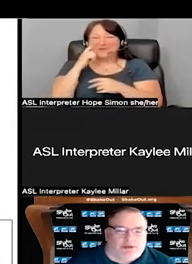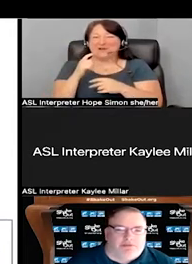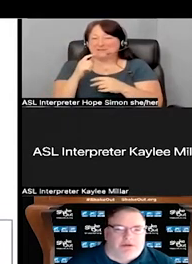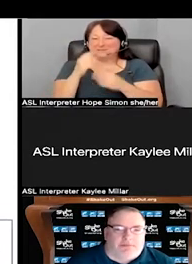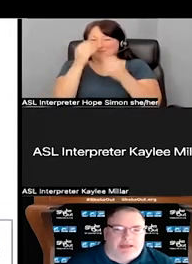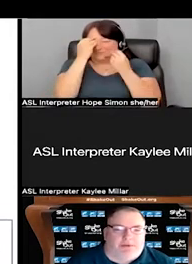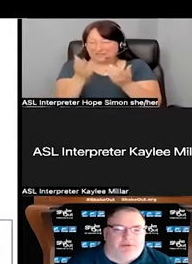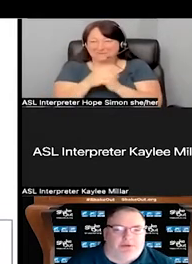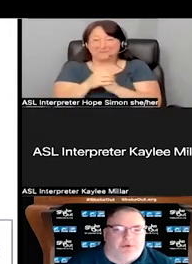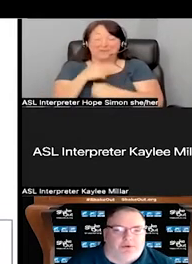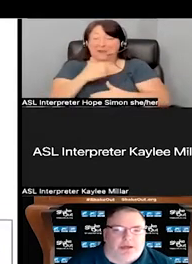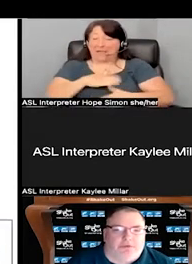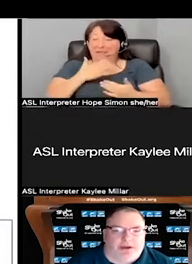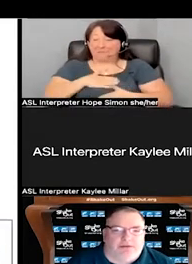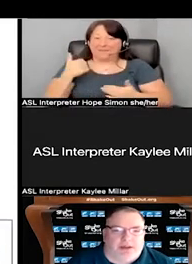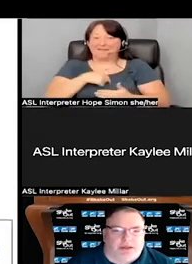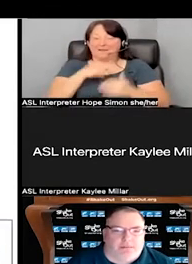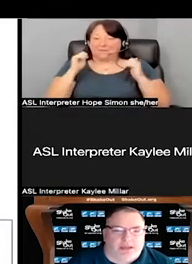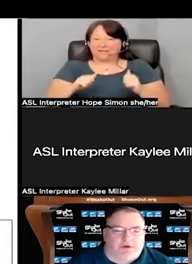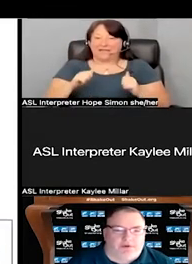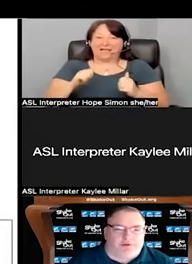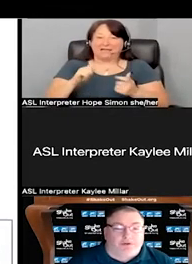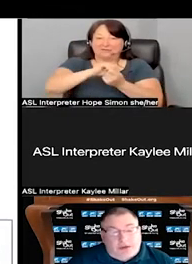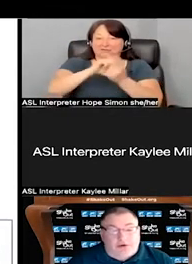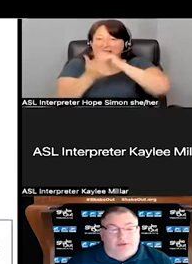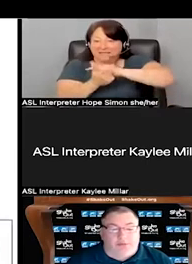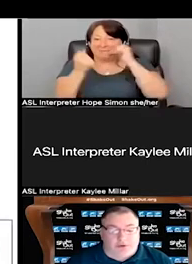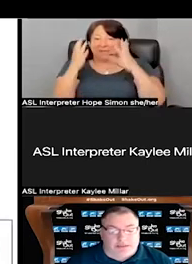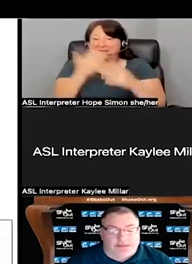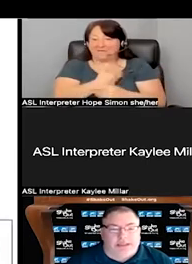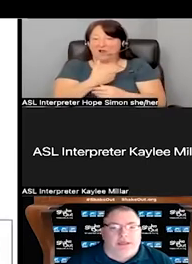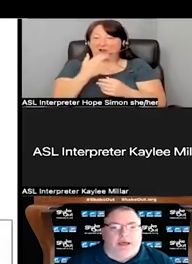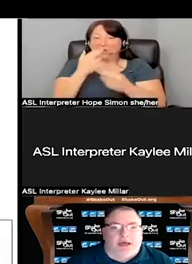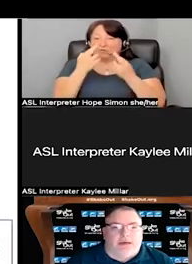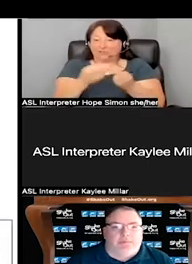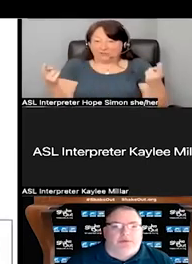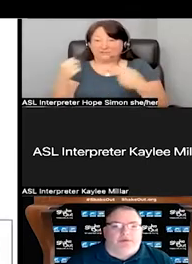We're very pleased to have been able to translate many of our resources and create some new ones